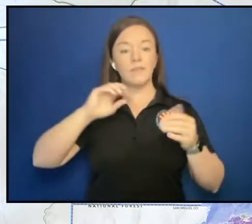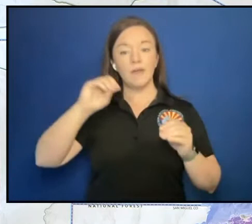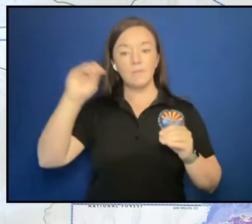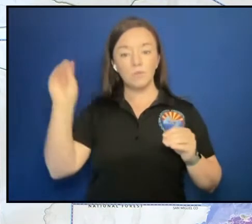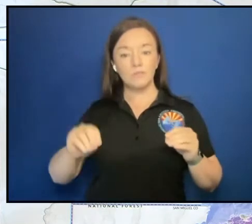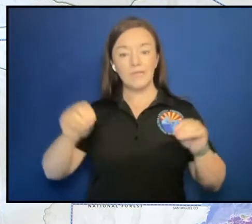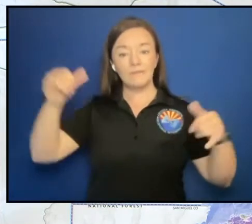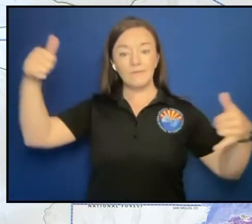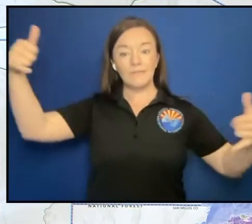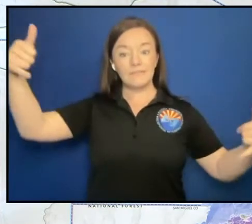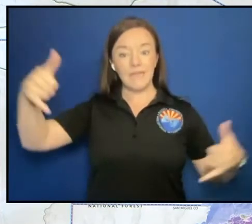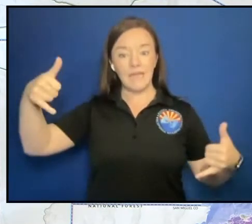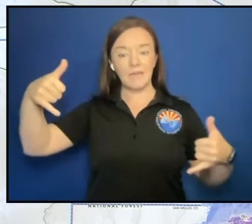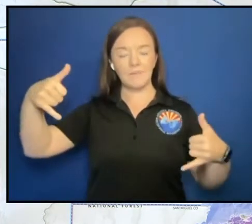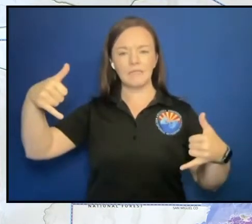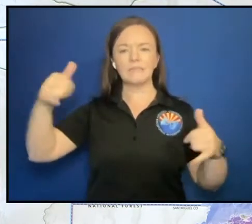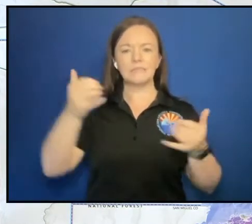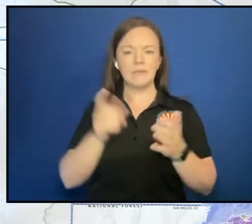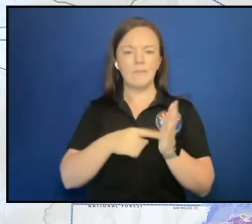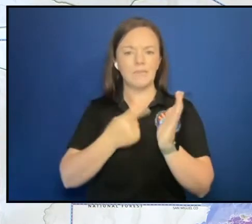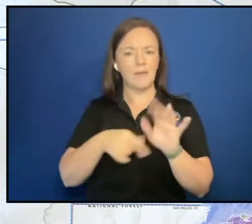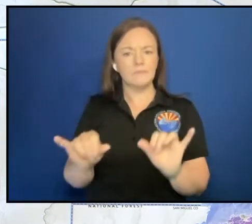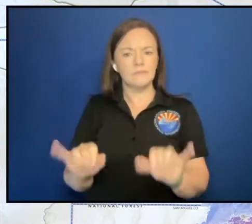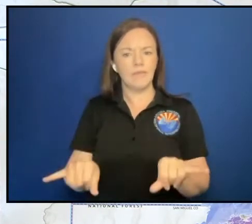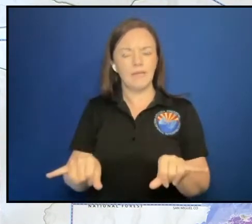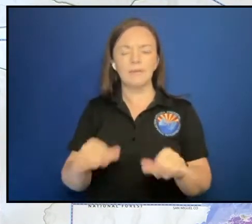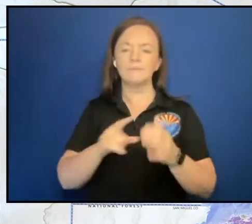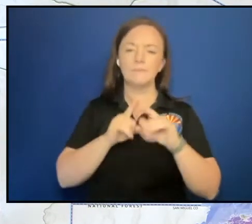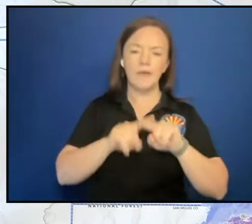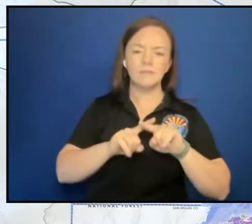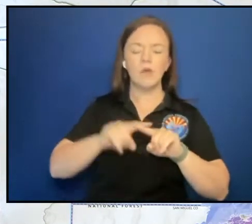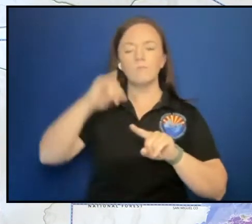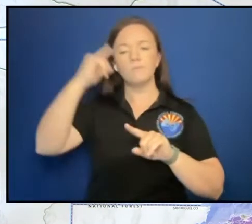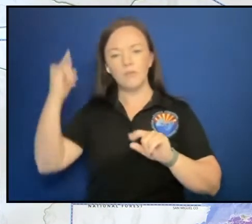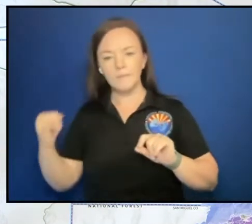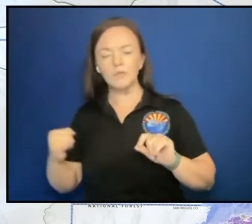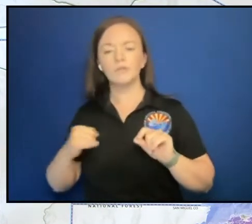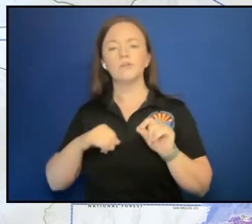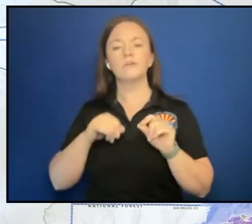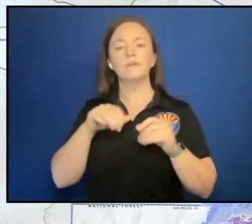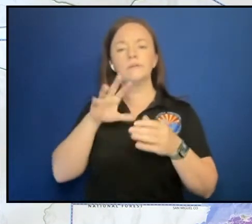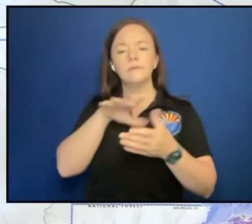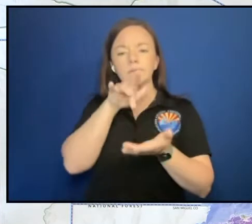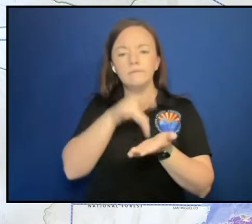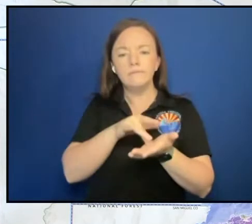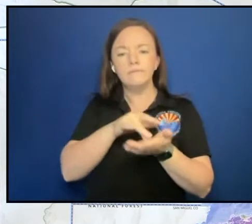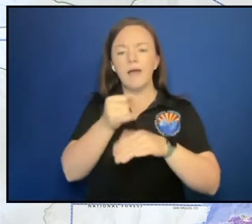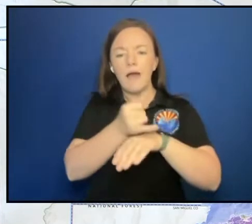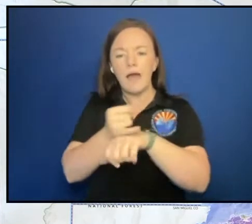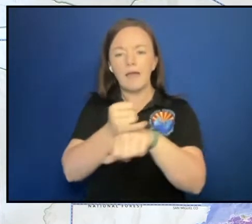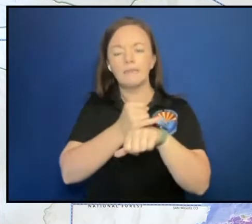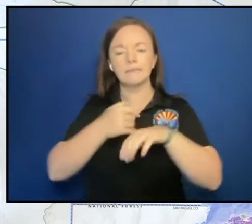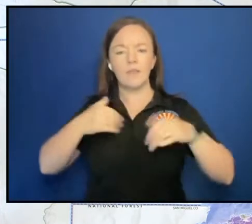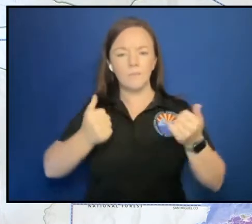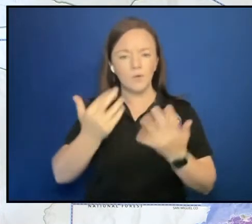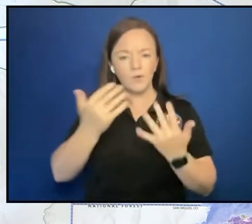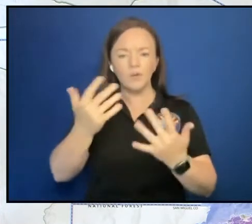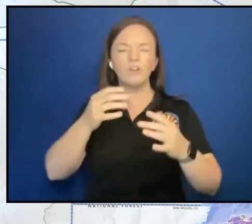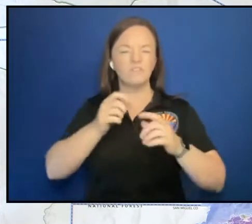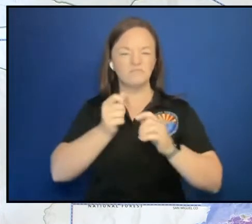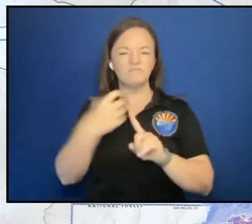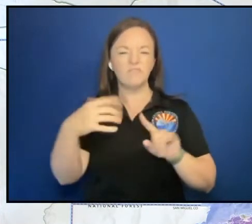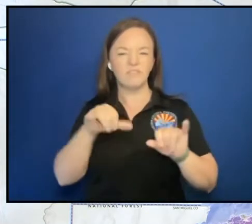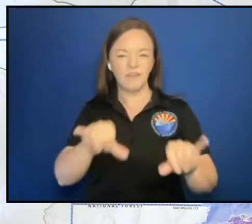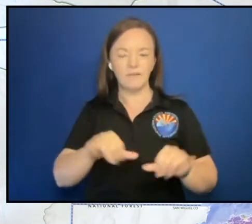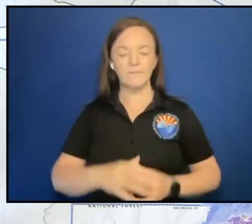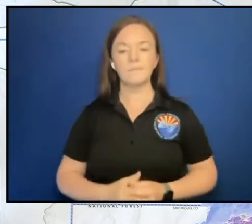islands, the amount of perimeter, blah, blah, blah. But what I wanted to touch on this morning was just that we have normal